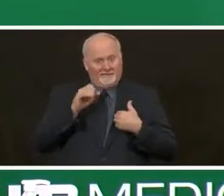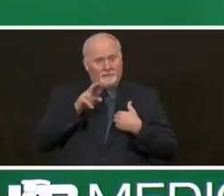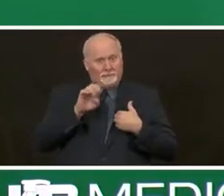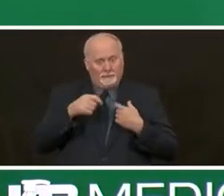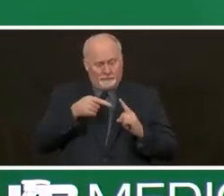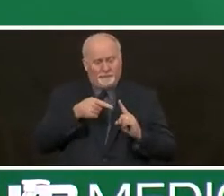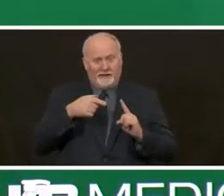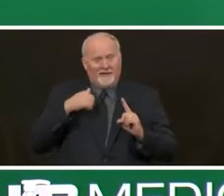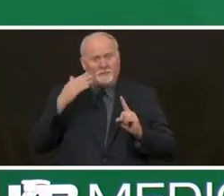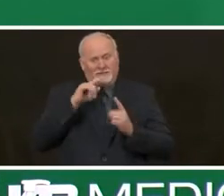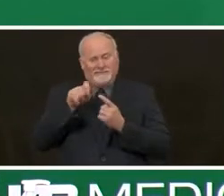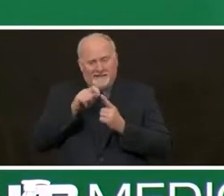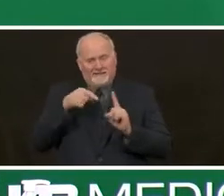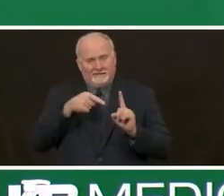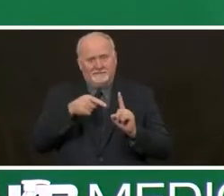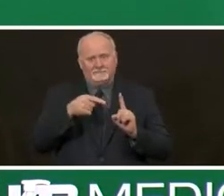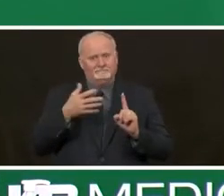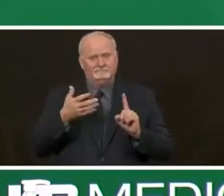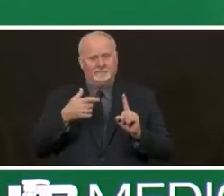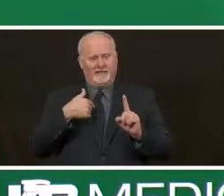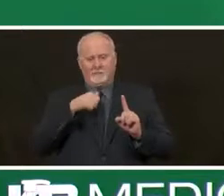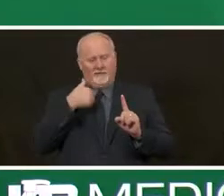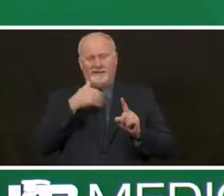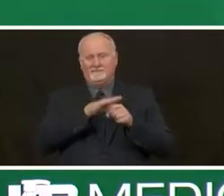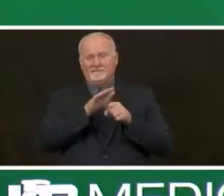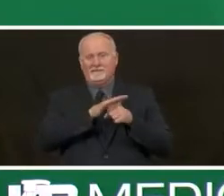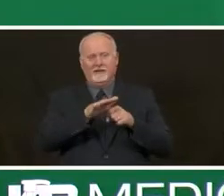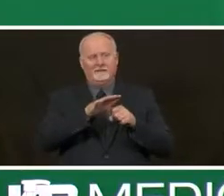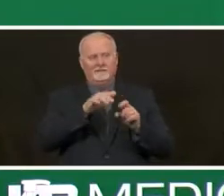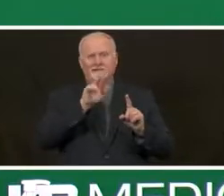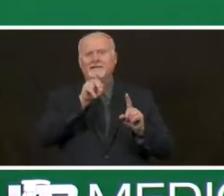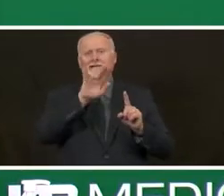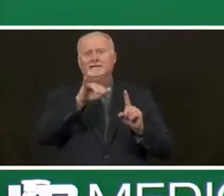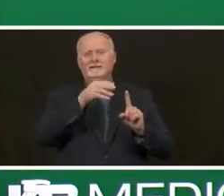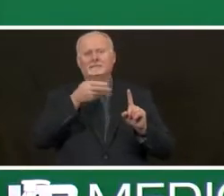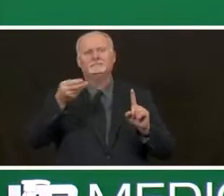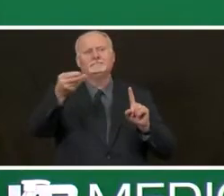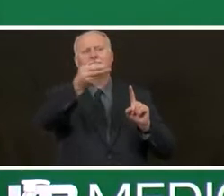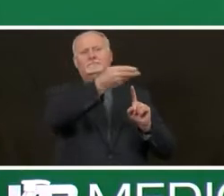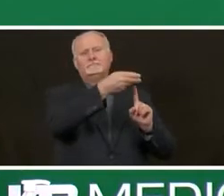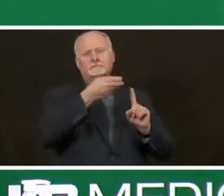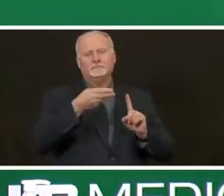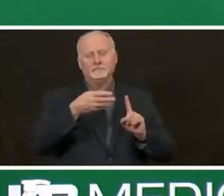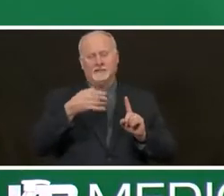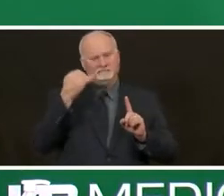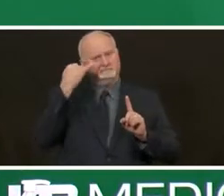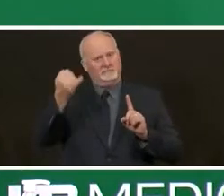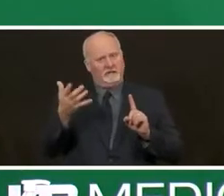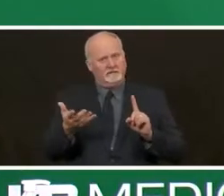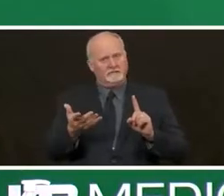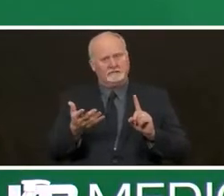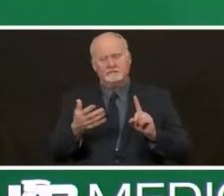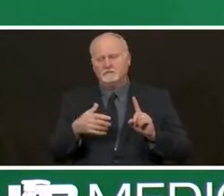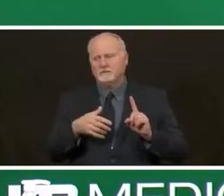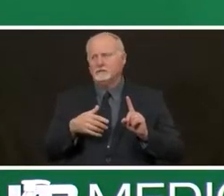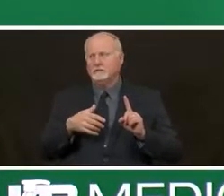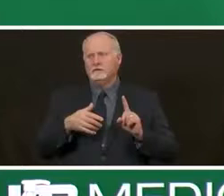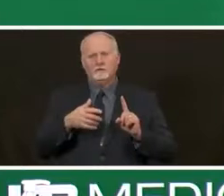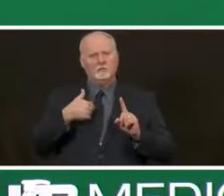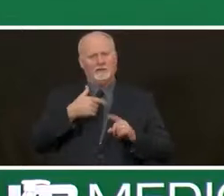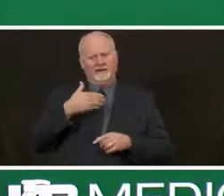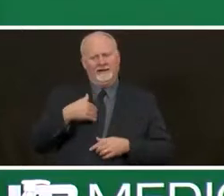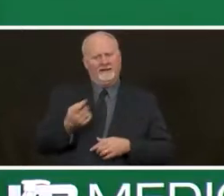is, and I don't actually have enough to go around. And now imagine every week, and we have evaluation clinic